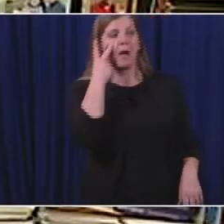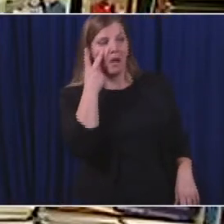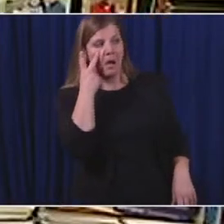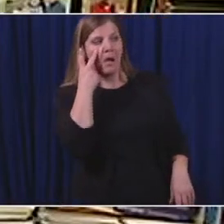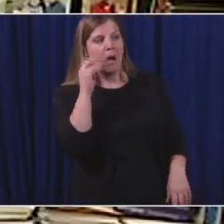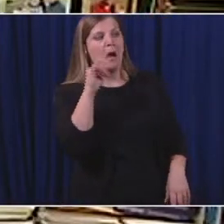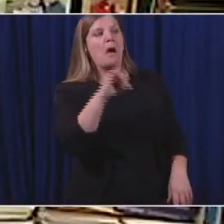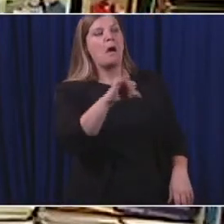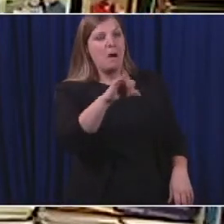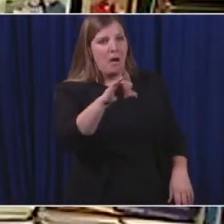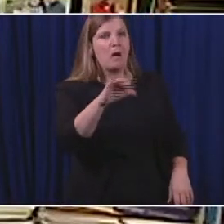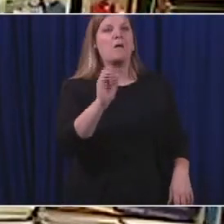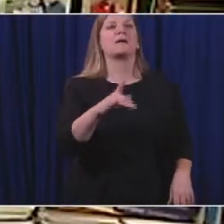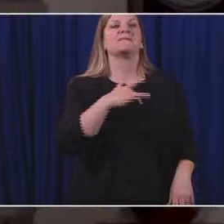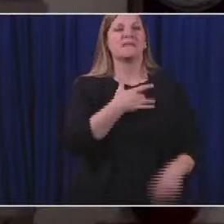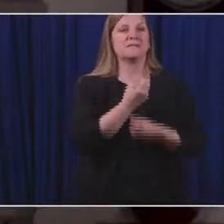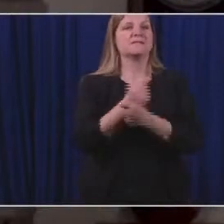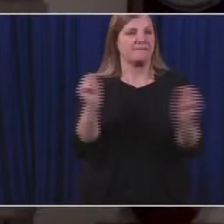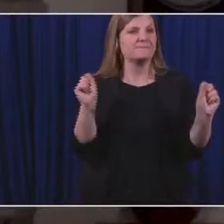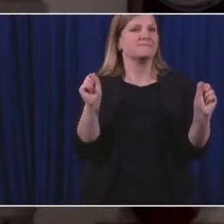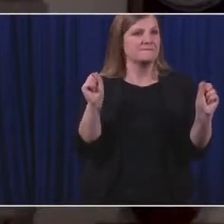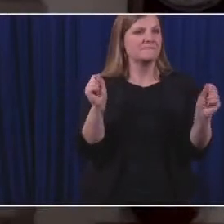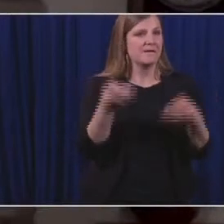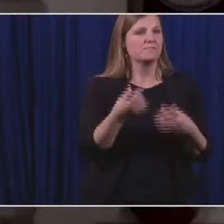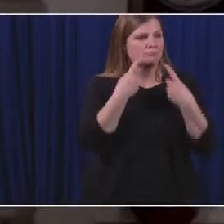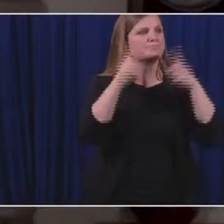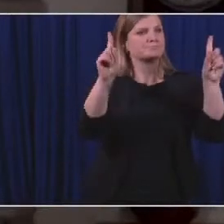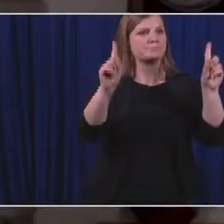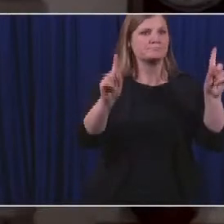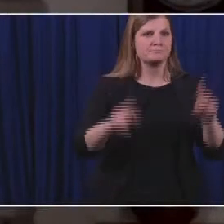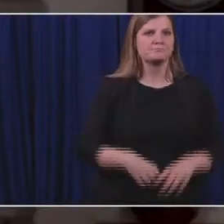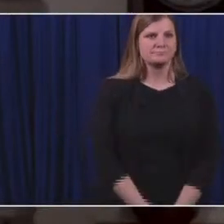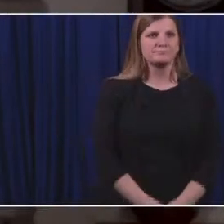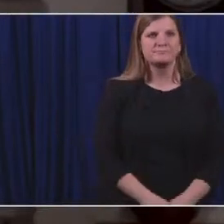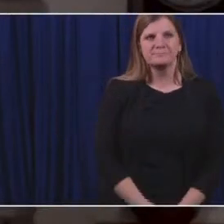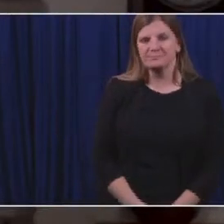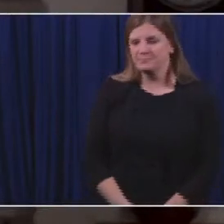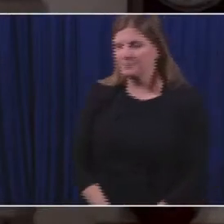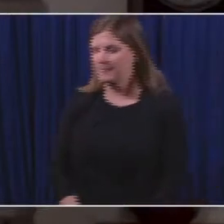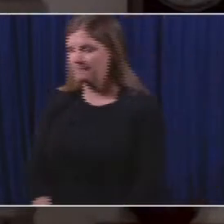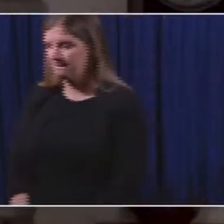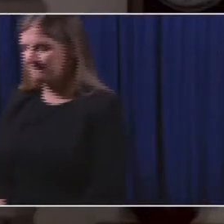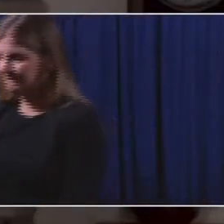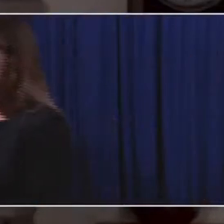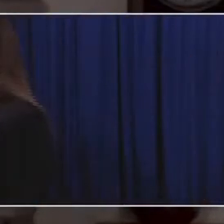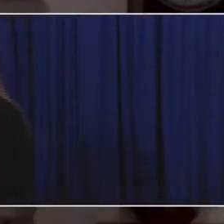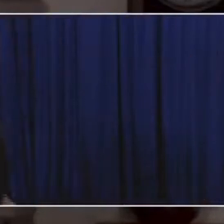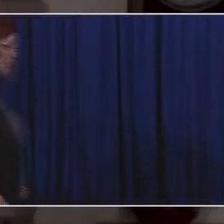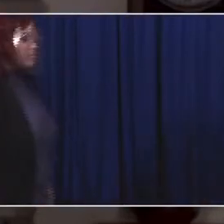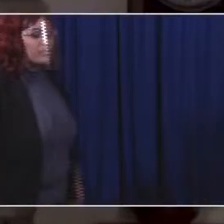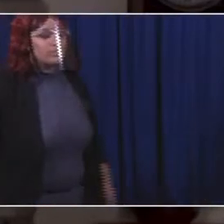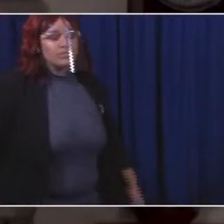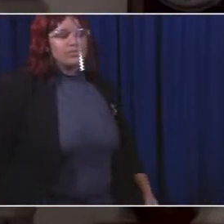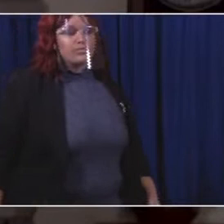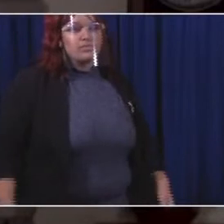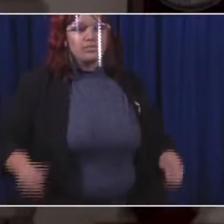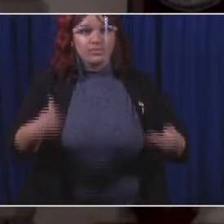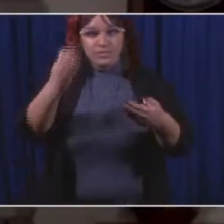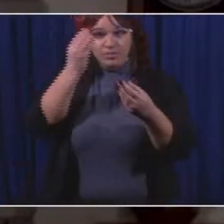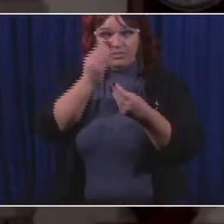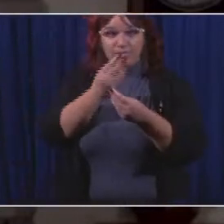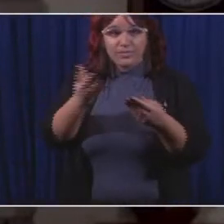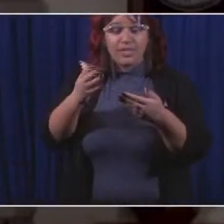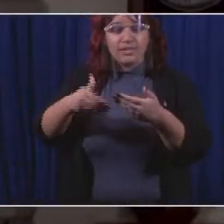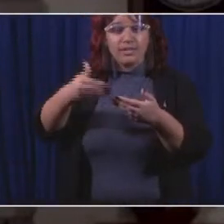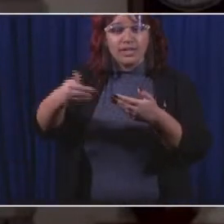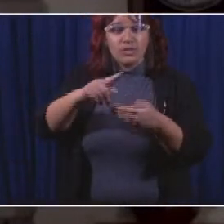is both safe and effective. Great. Thank you. Governor, next question is the last question for today, and it